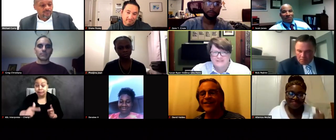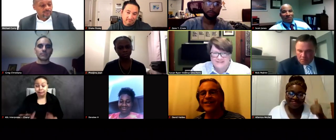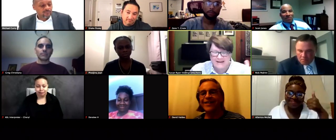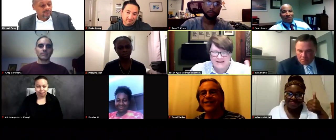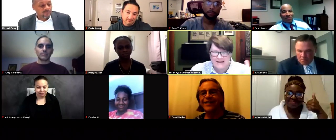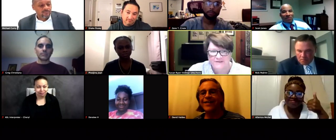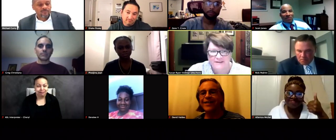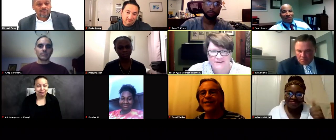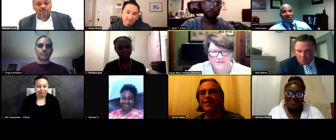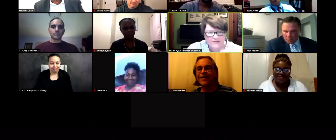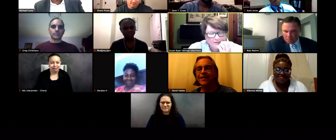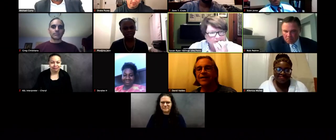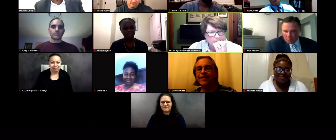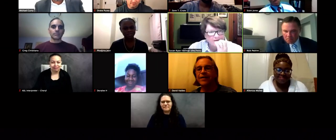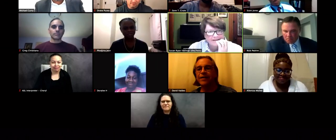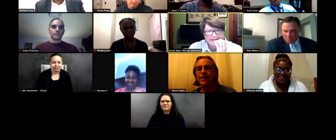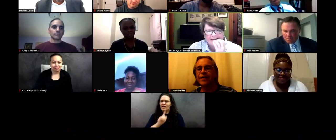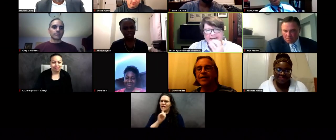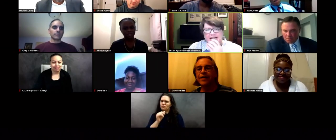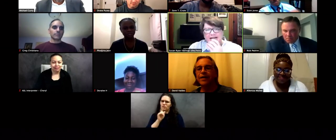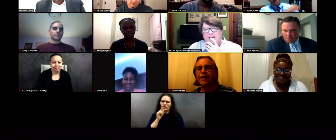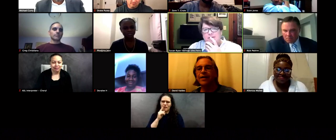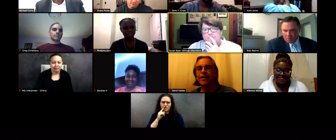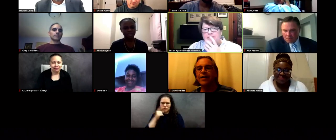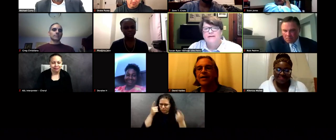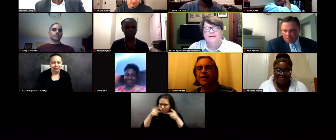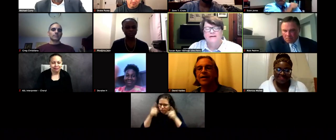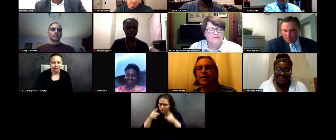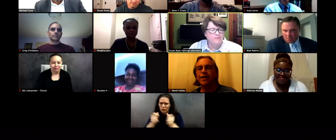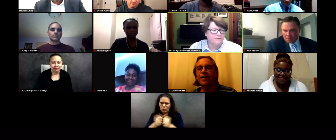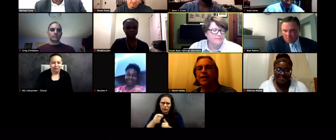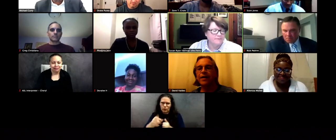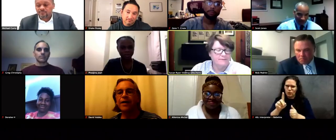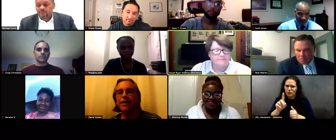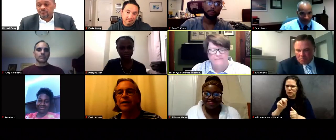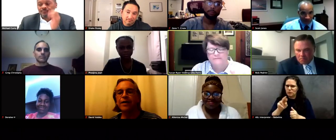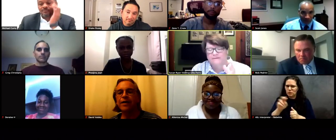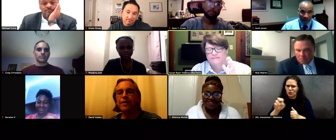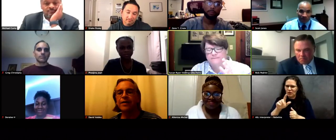Um, just echo everything you said about Dora Lee. Um, uh,